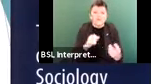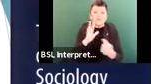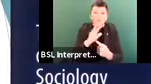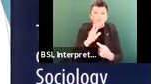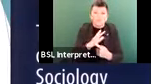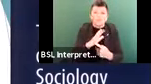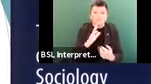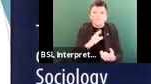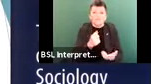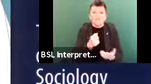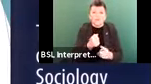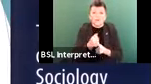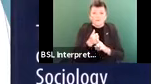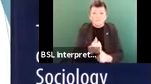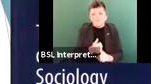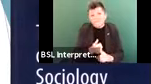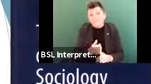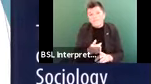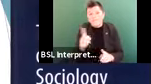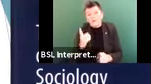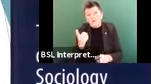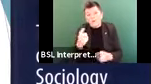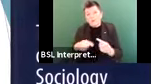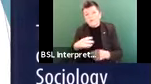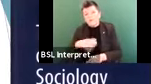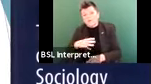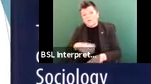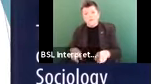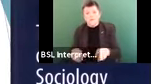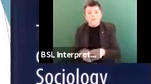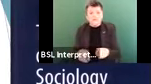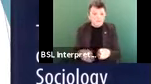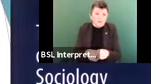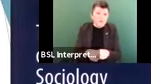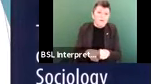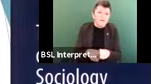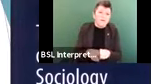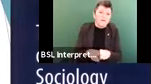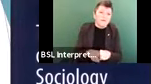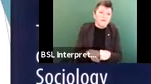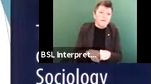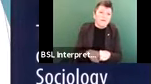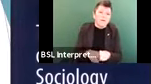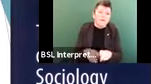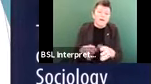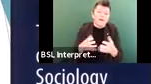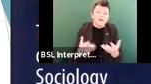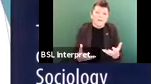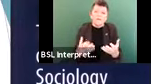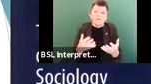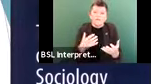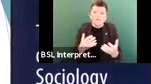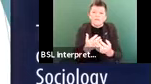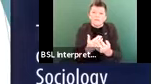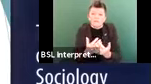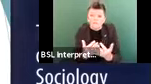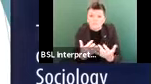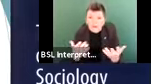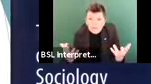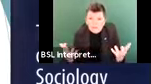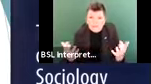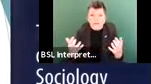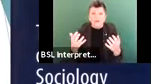that what we need also it's a need for multi-thematic analysis